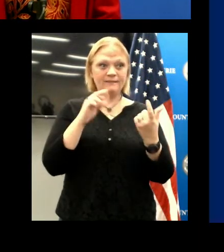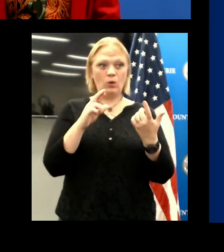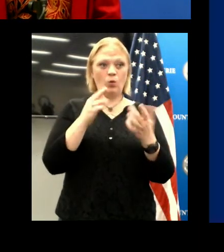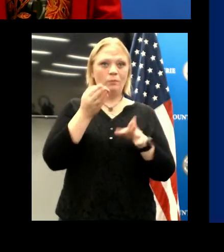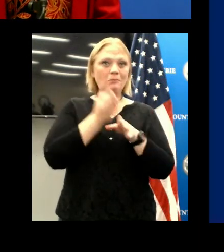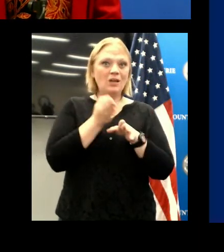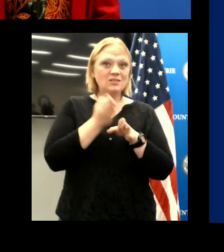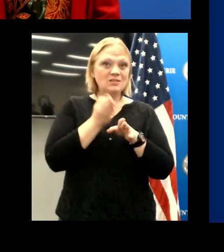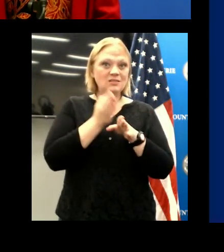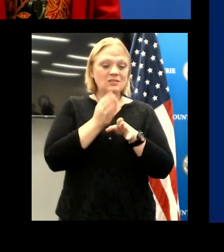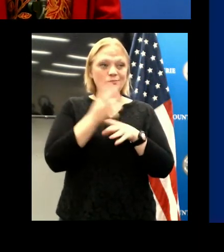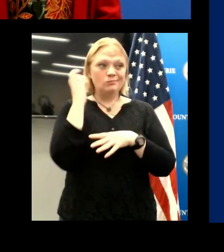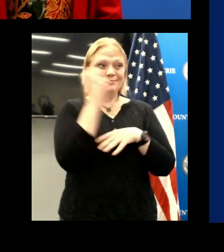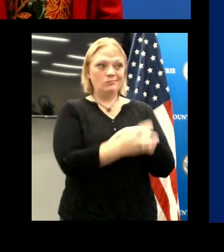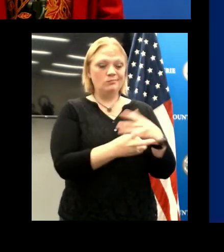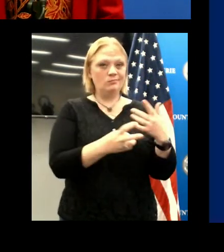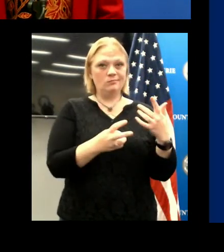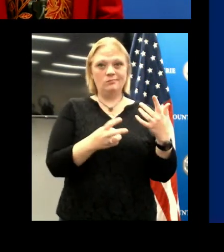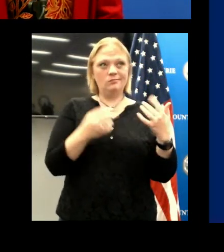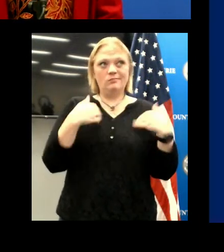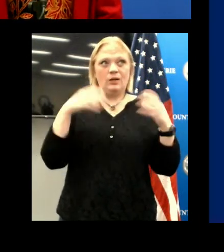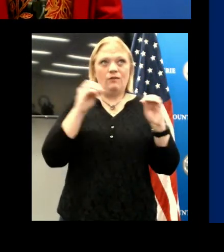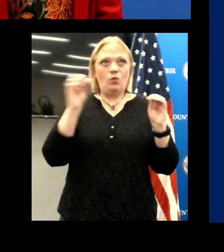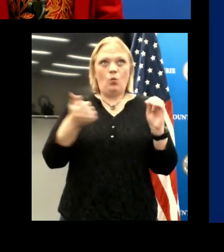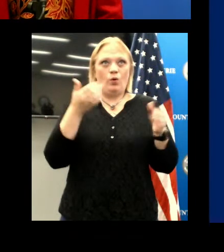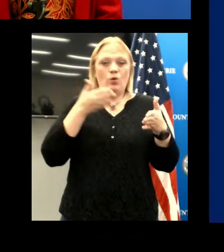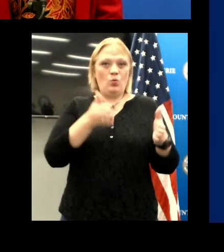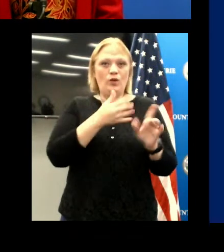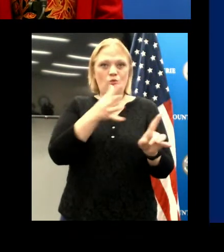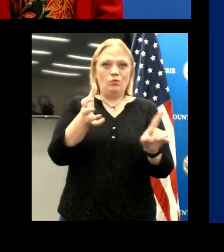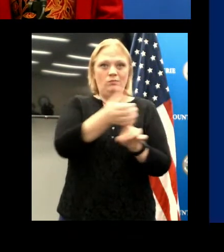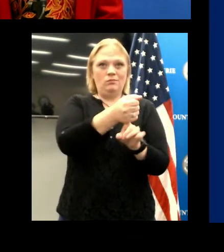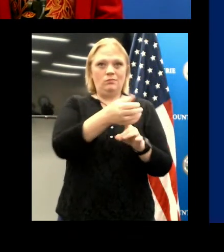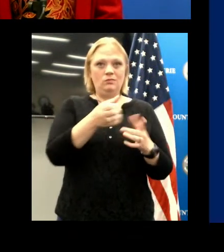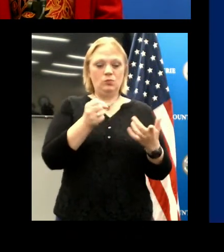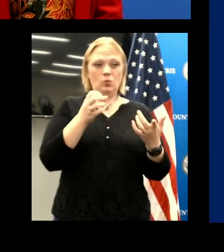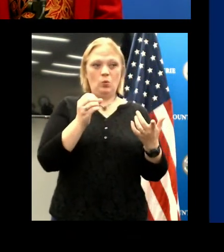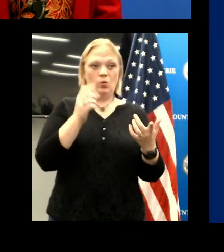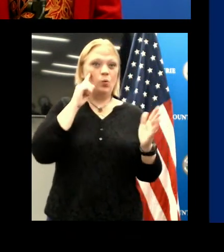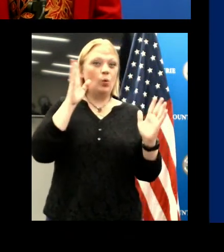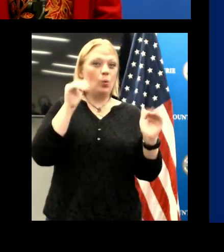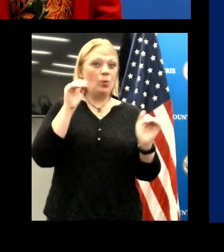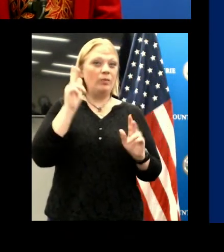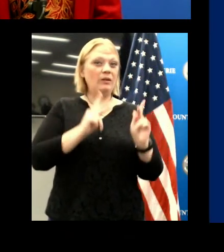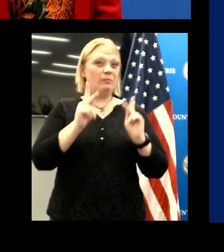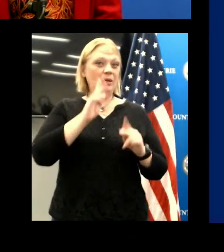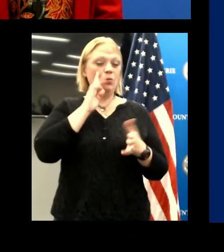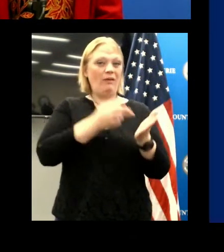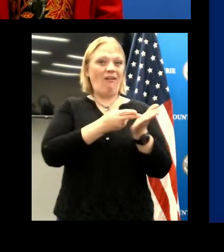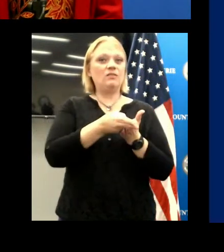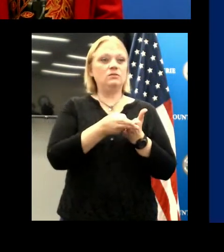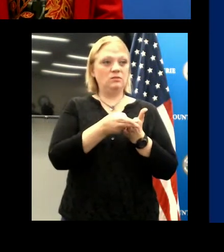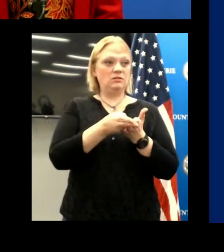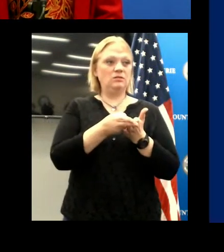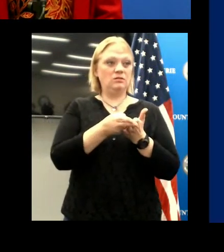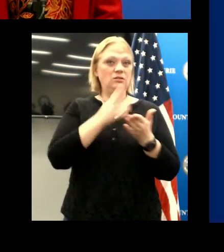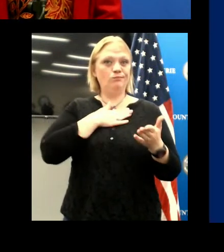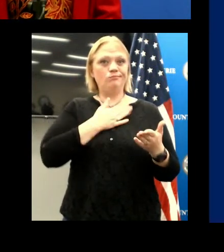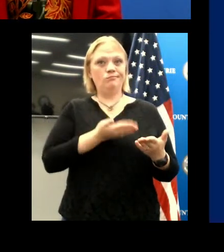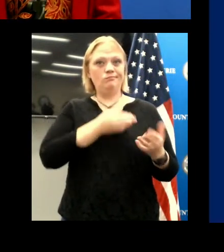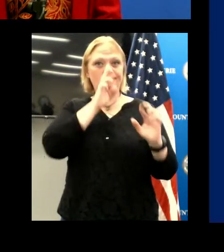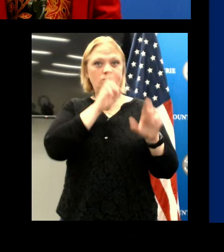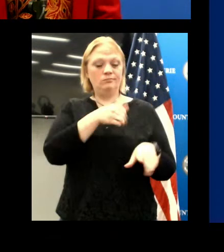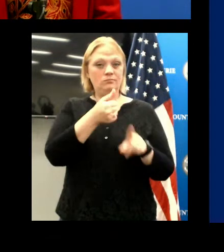a bus, we don't really have any other way to catch them, so we're really hoping that people will be honest and report